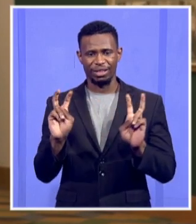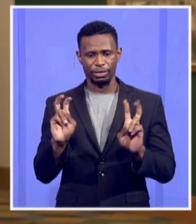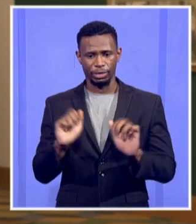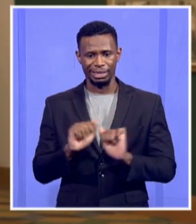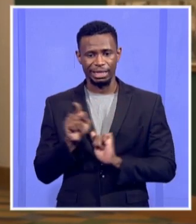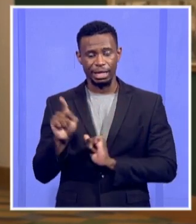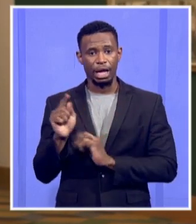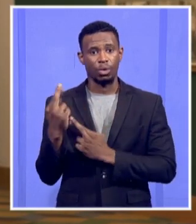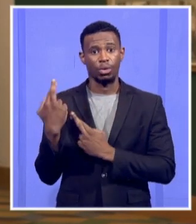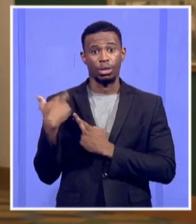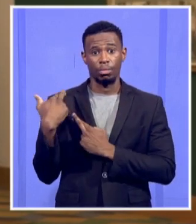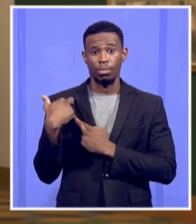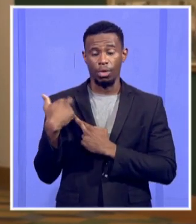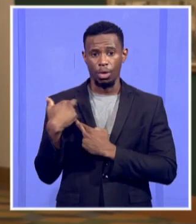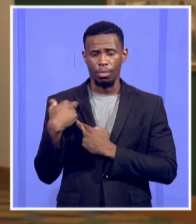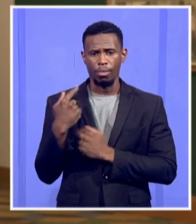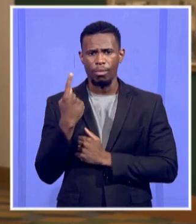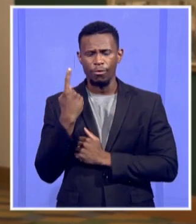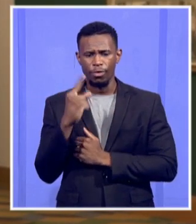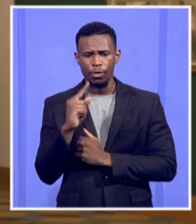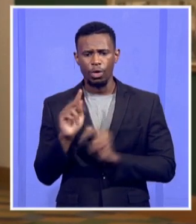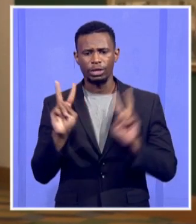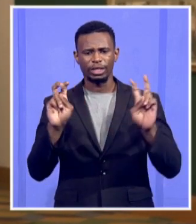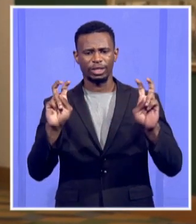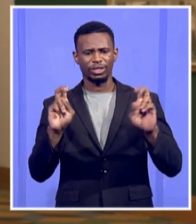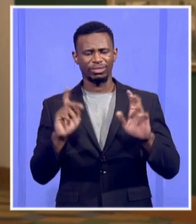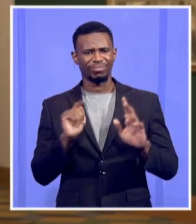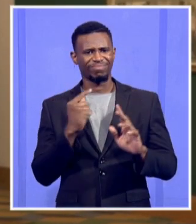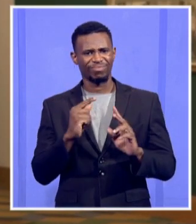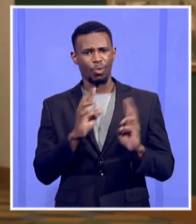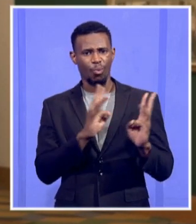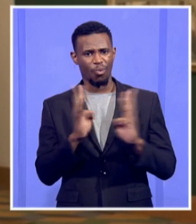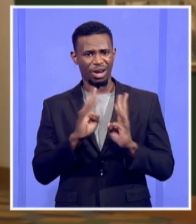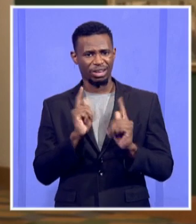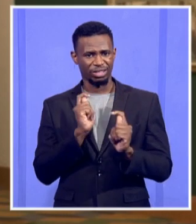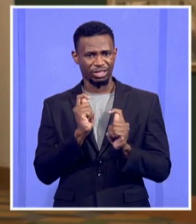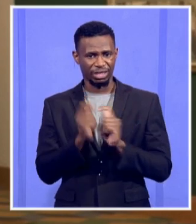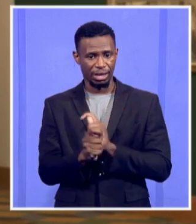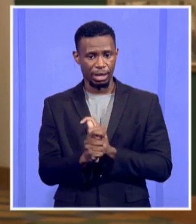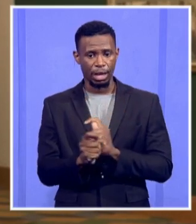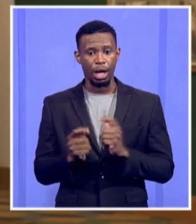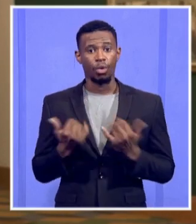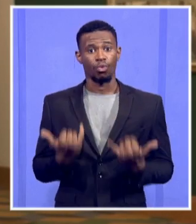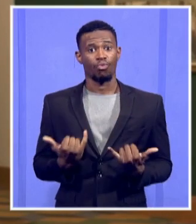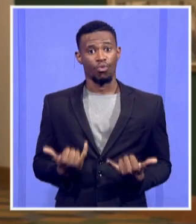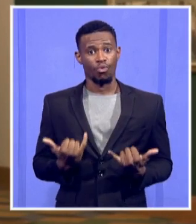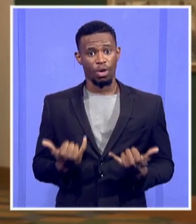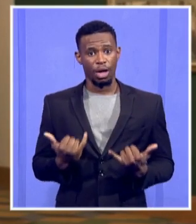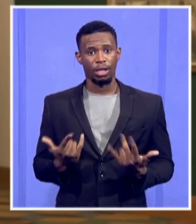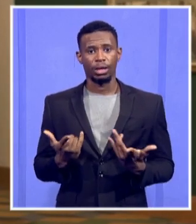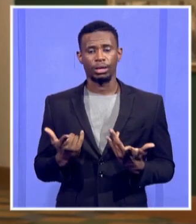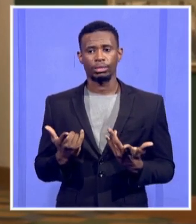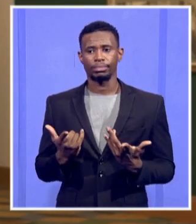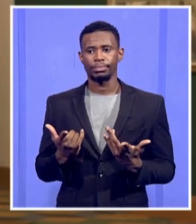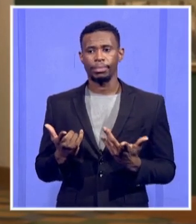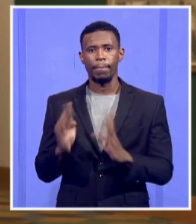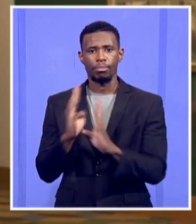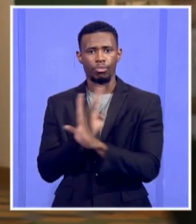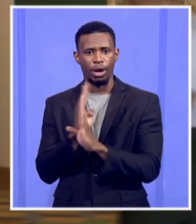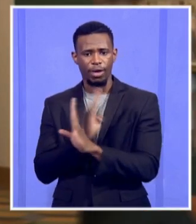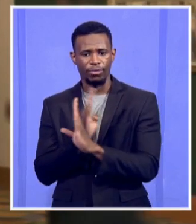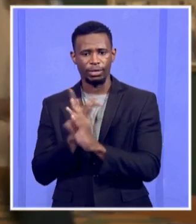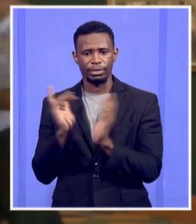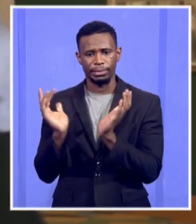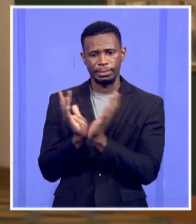responsible particularly to issues related to climate change are currently meeting behind closed doors. Earlier on,